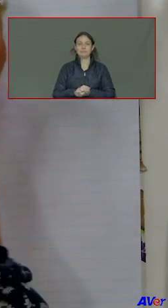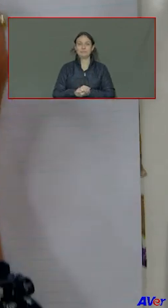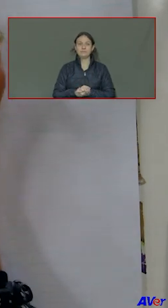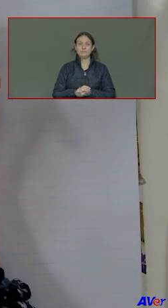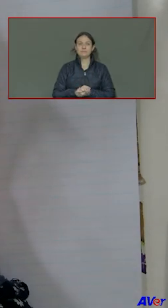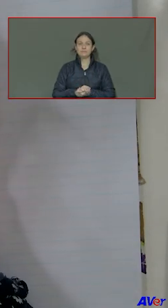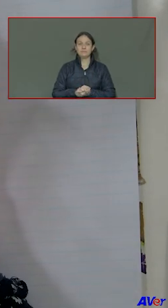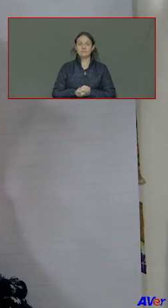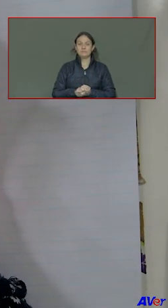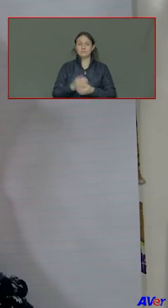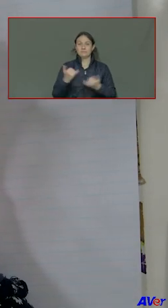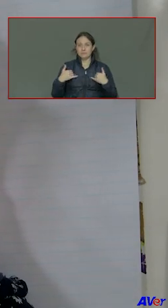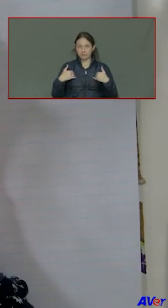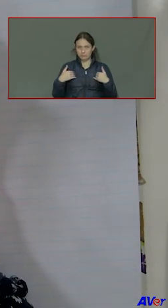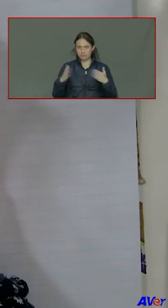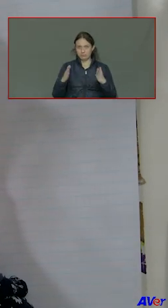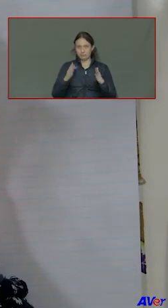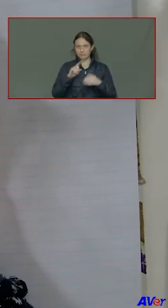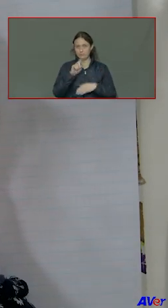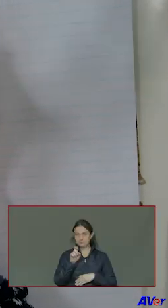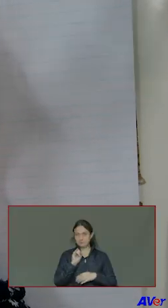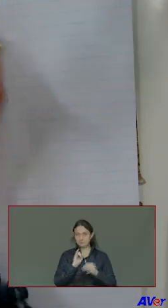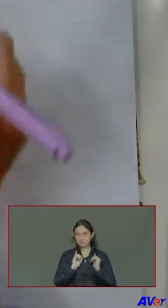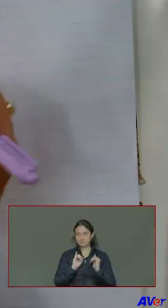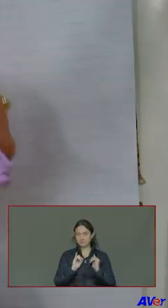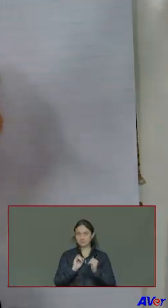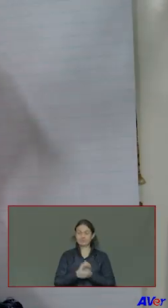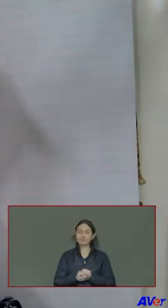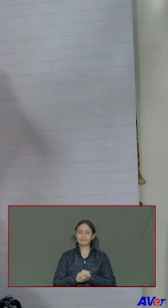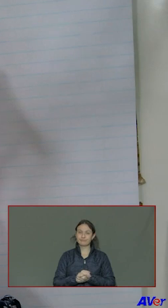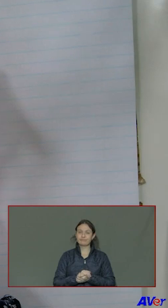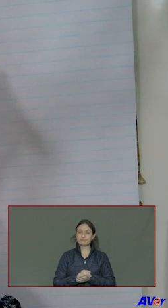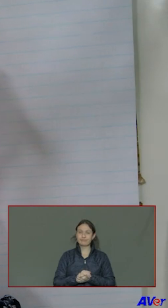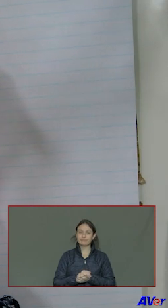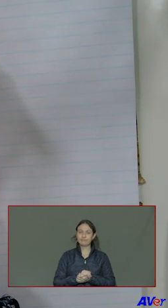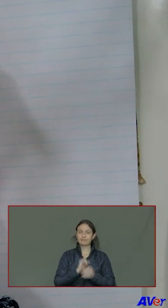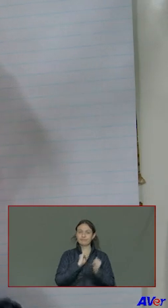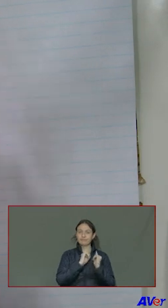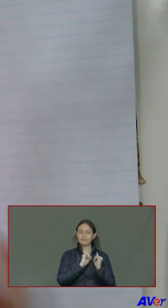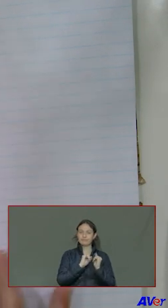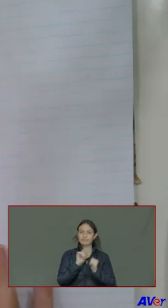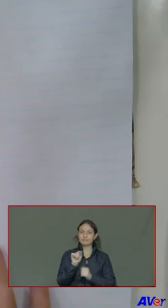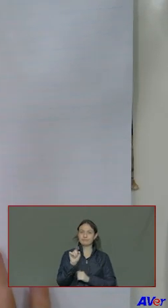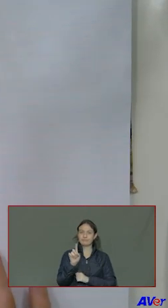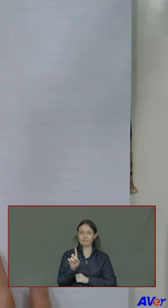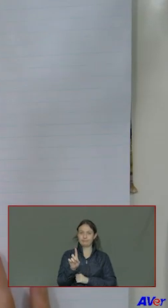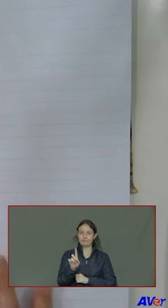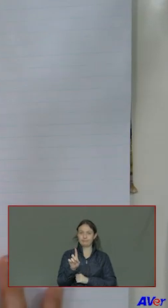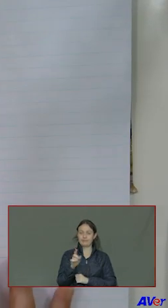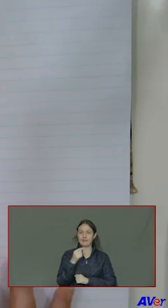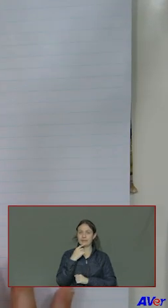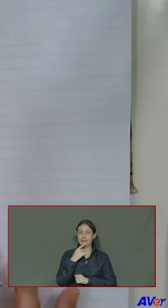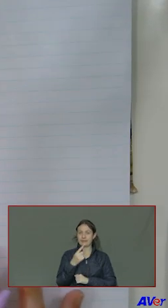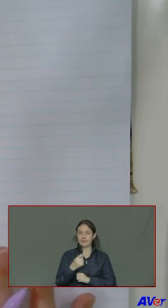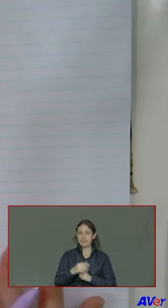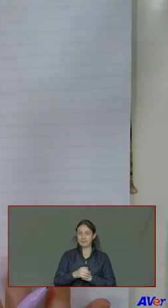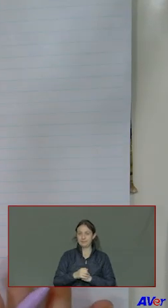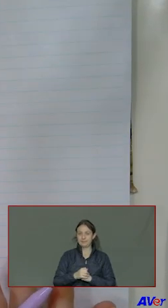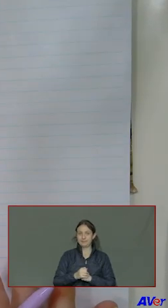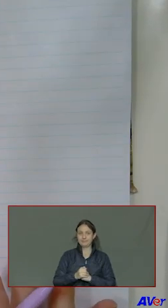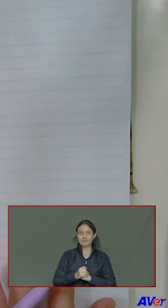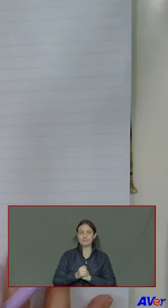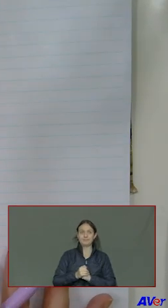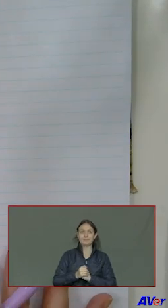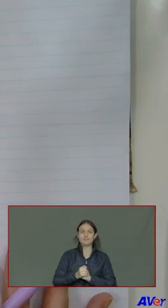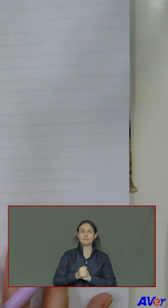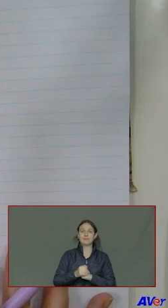Okay, so let's get to question 11. Question 11, 11.1. They say, state the